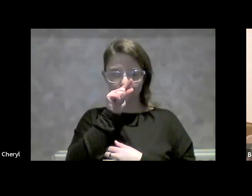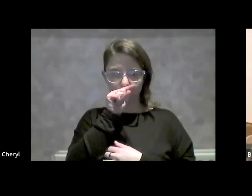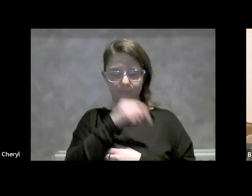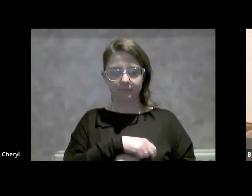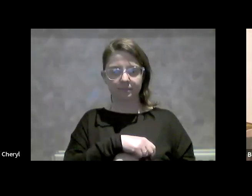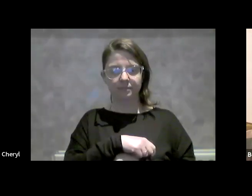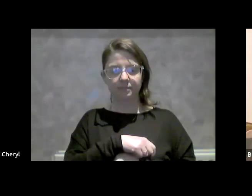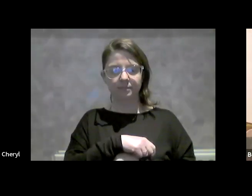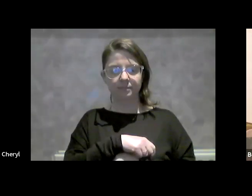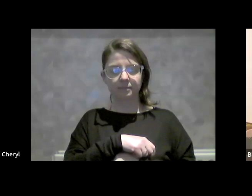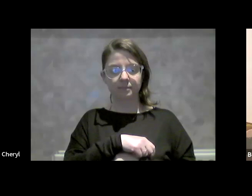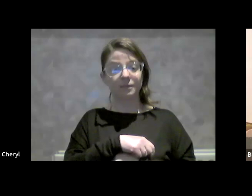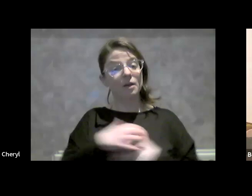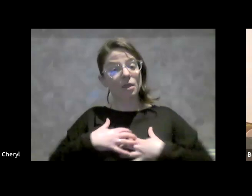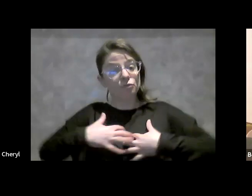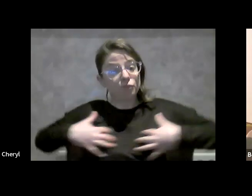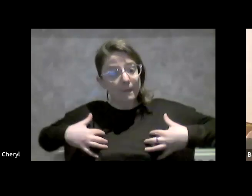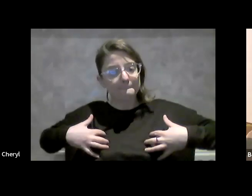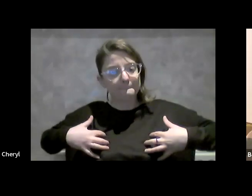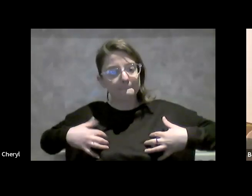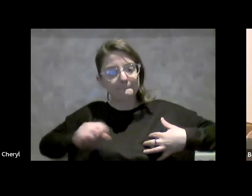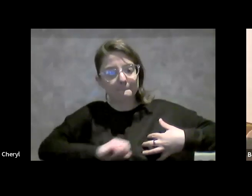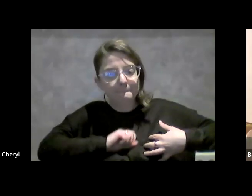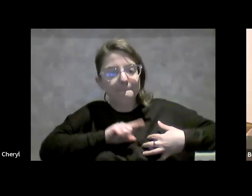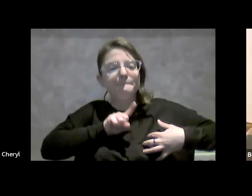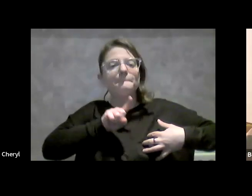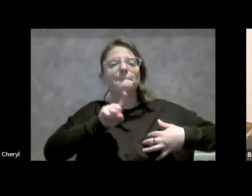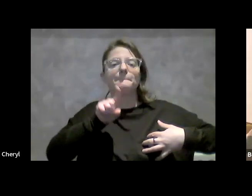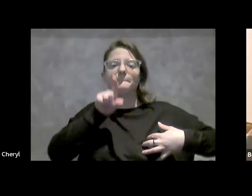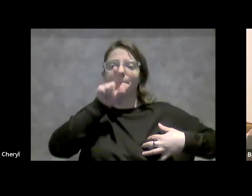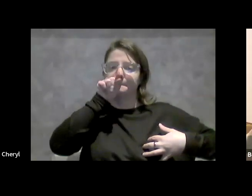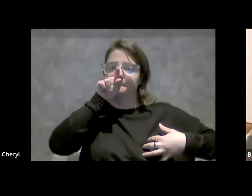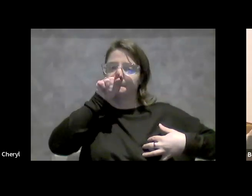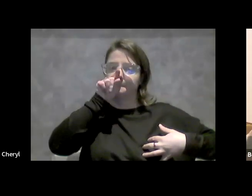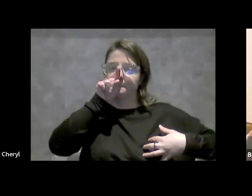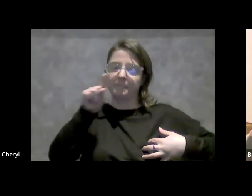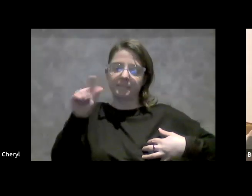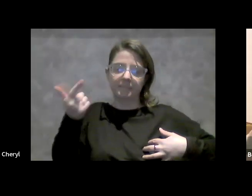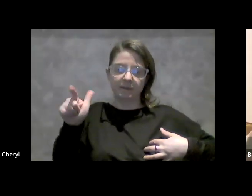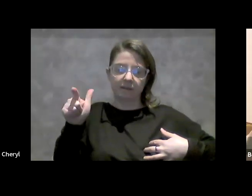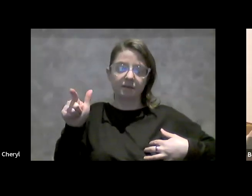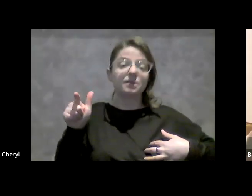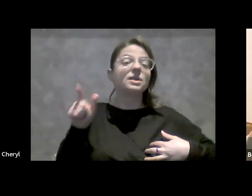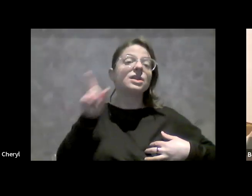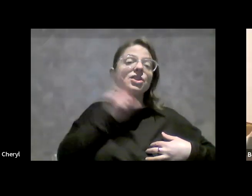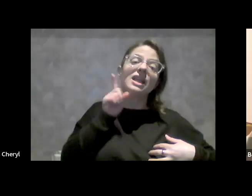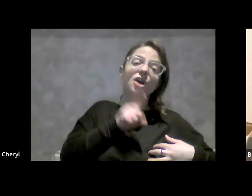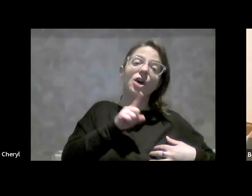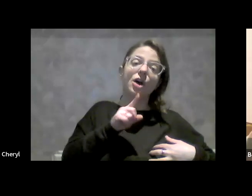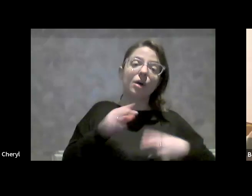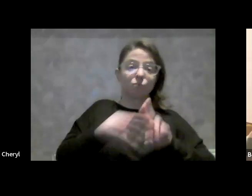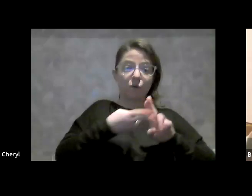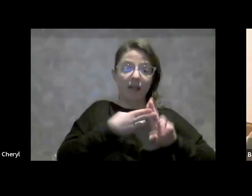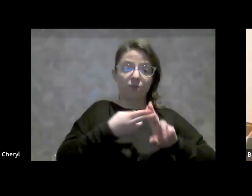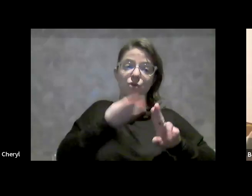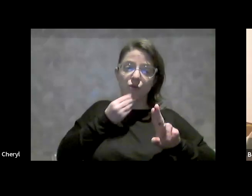She's emerged from the ribcage, a Scouse bird. Still uses she, her pronouns, and will never let